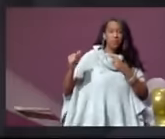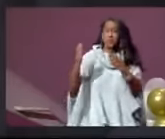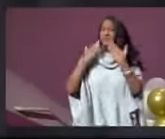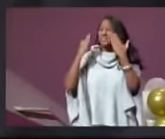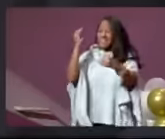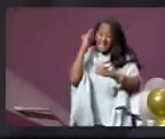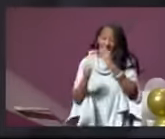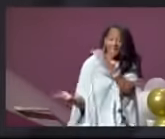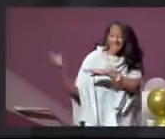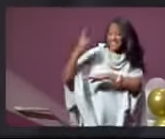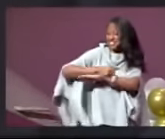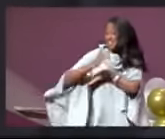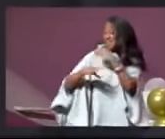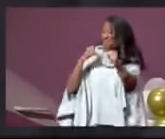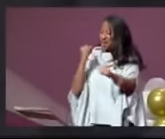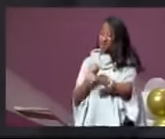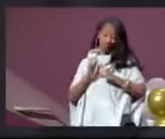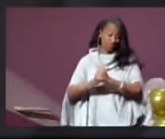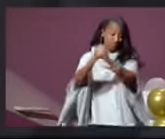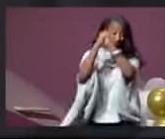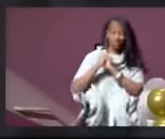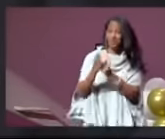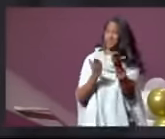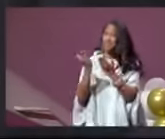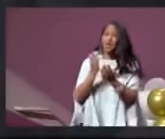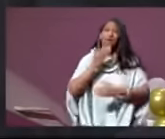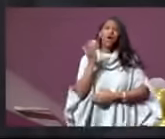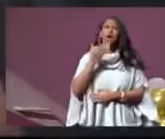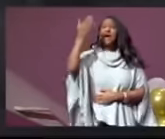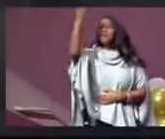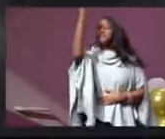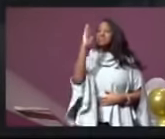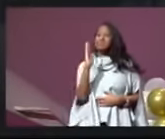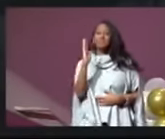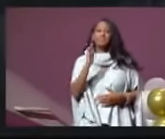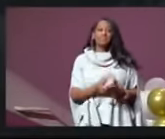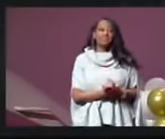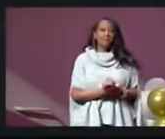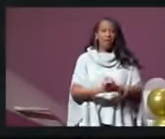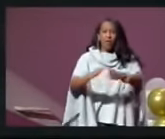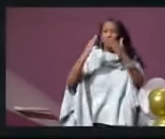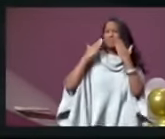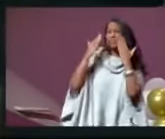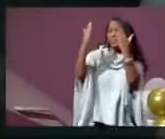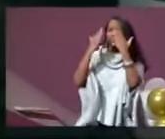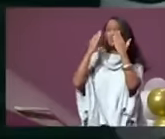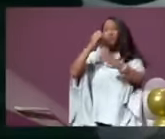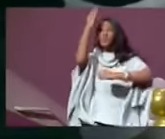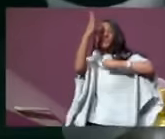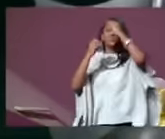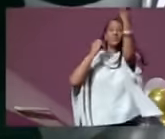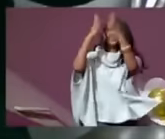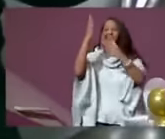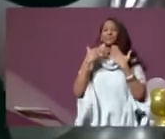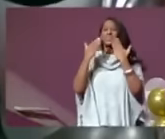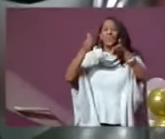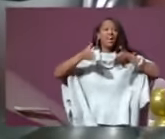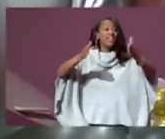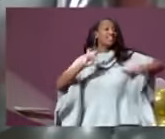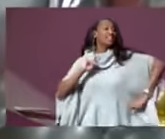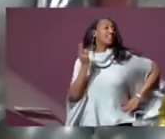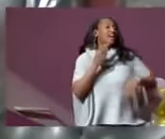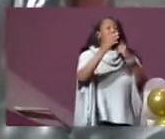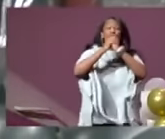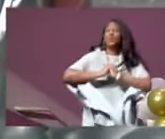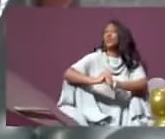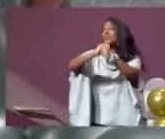day of the year and this worship service, oh God. We give you thanksgiving and we give you praise. Thank you for allowing us to